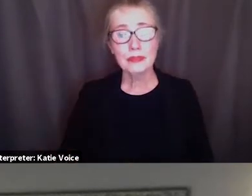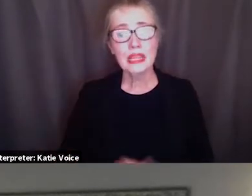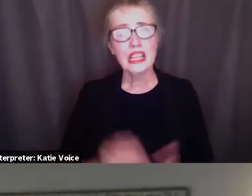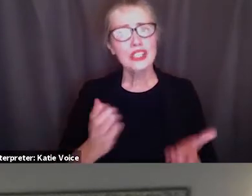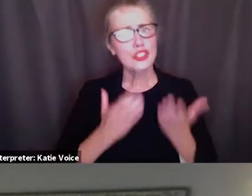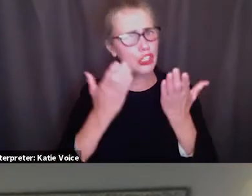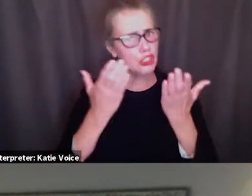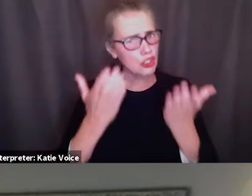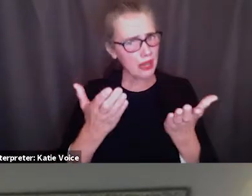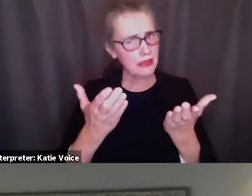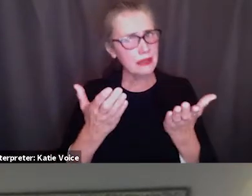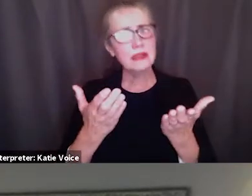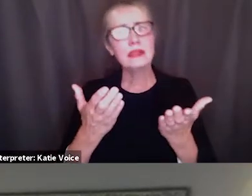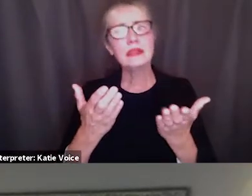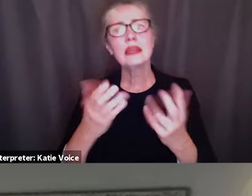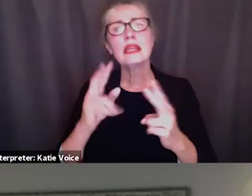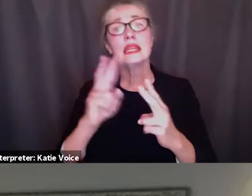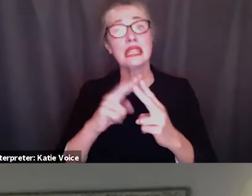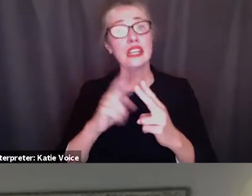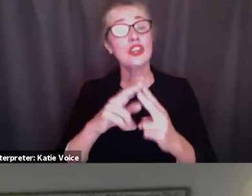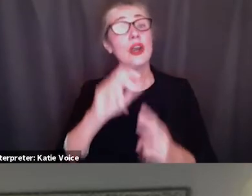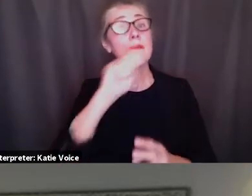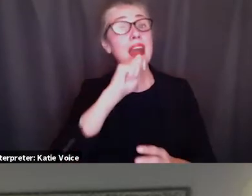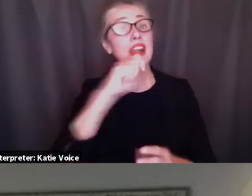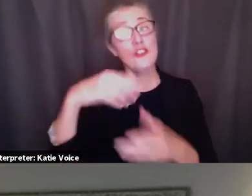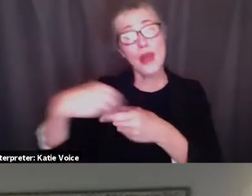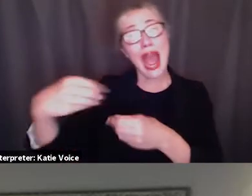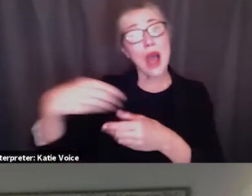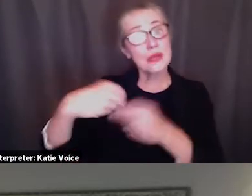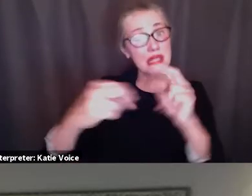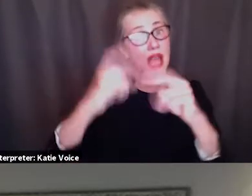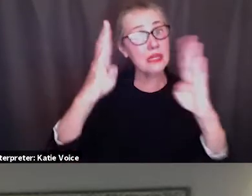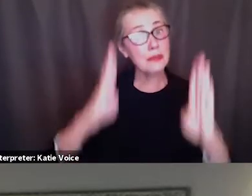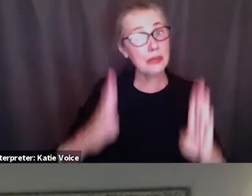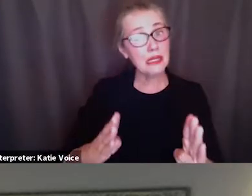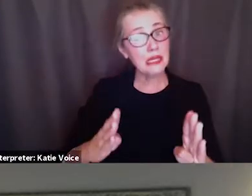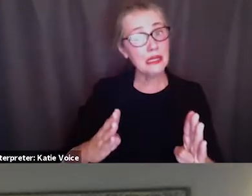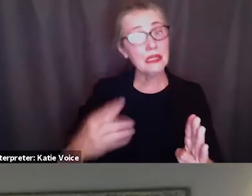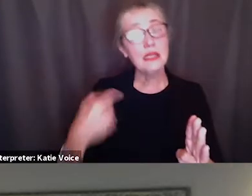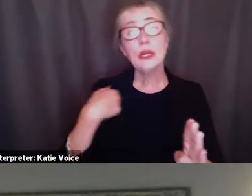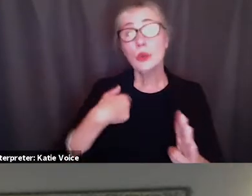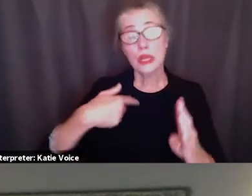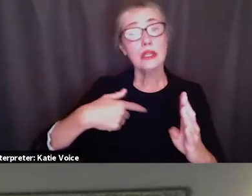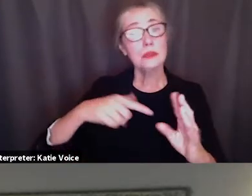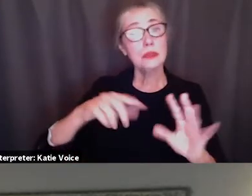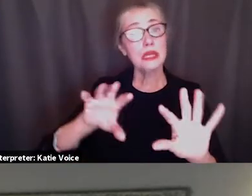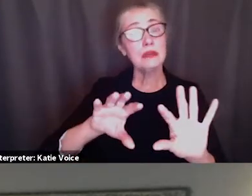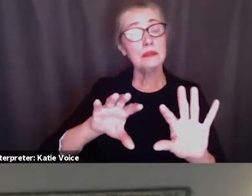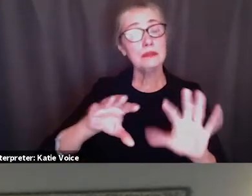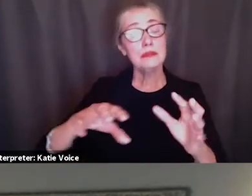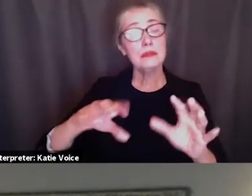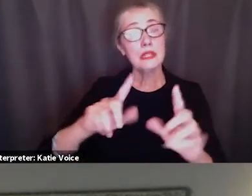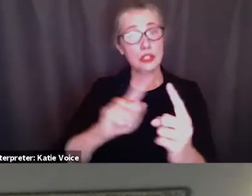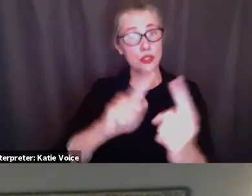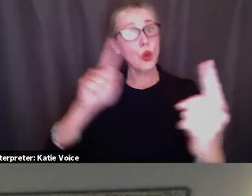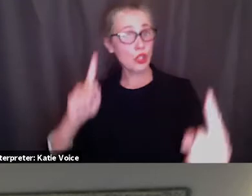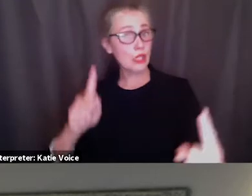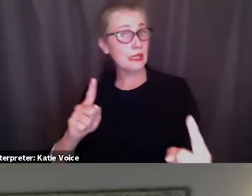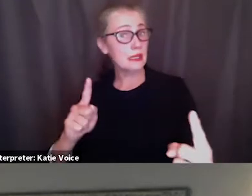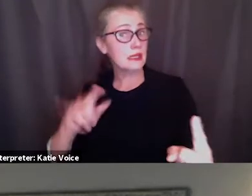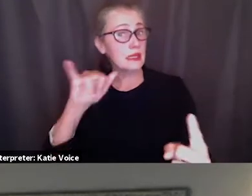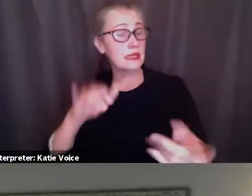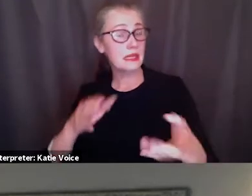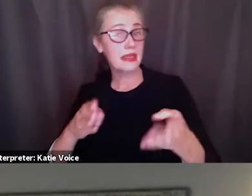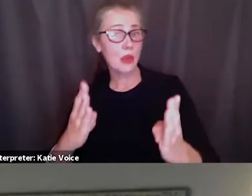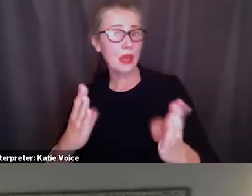be to put either a microphone outside, so it could be socially distanced, or you could